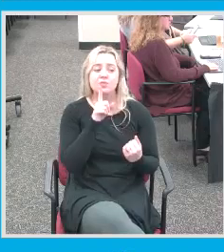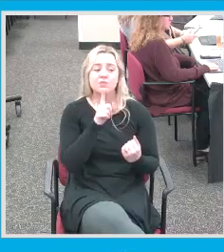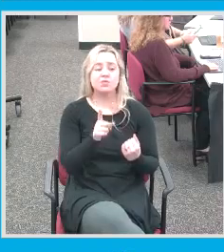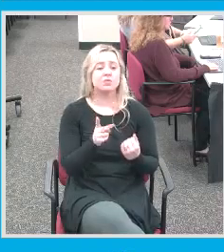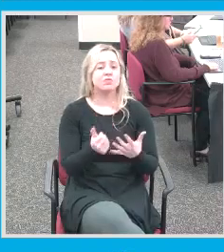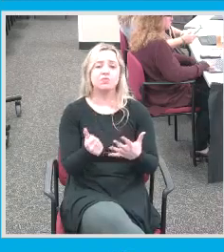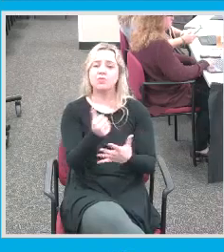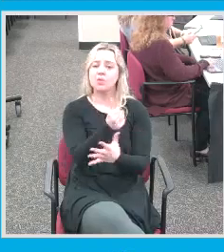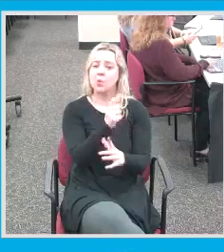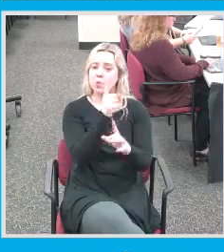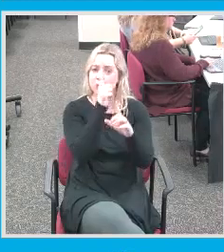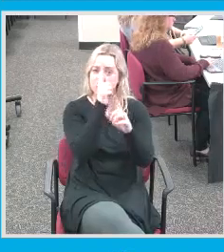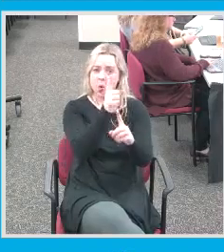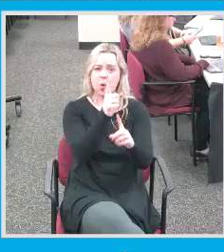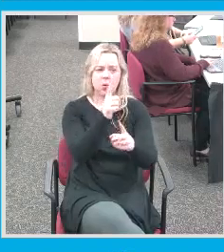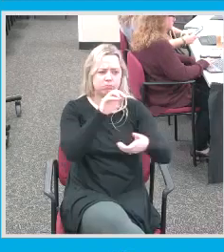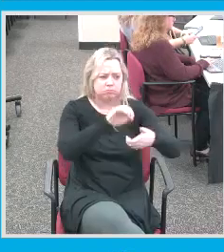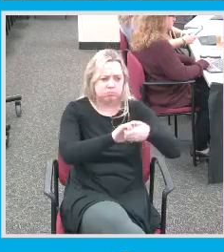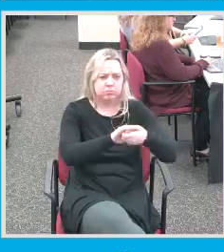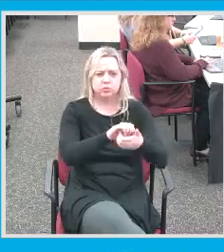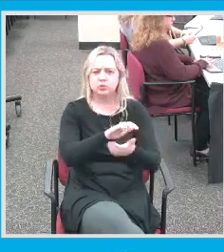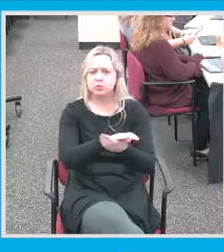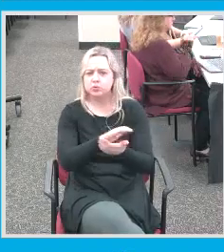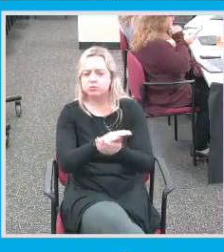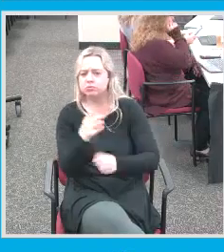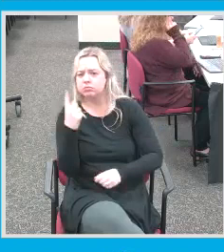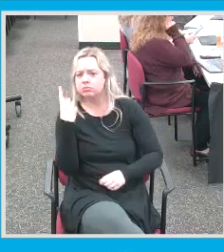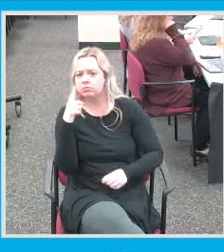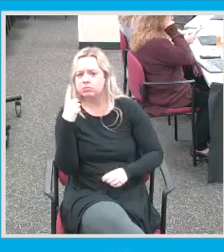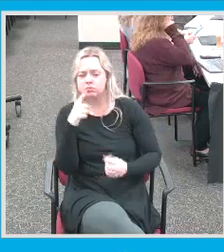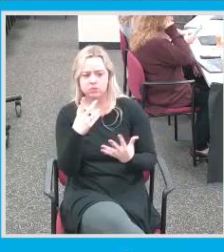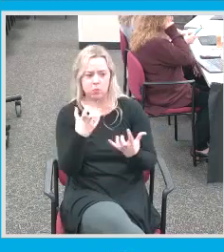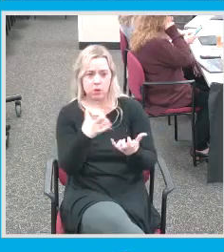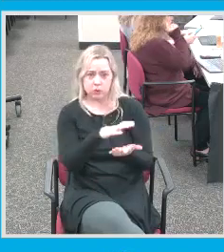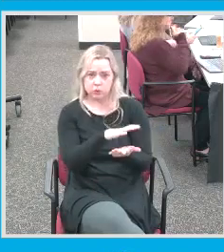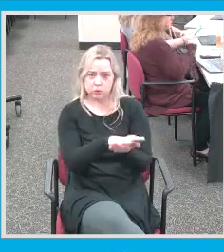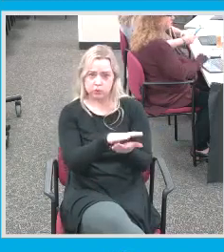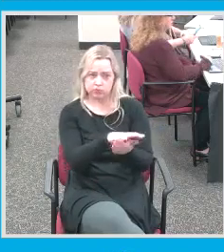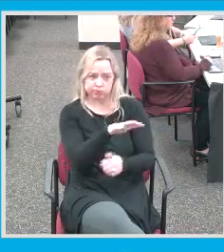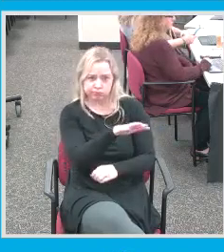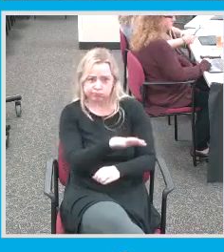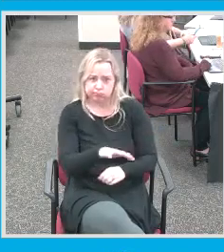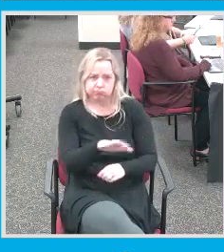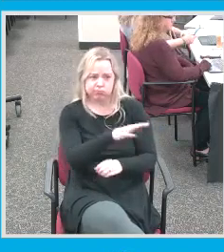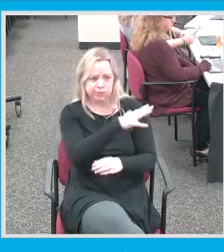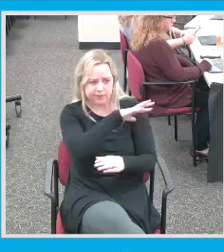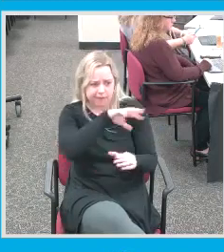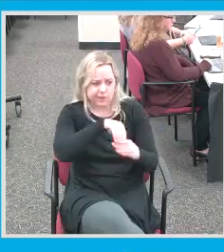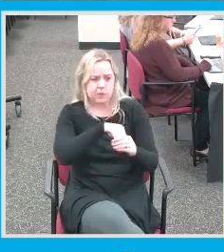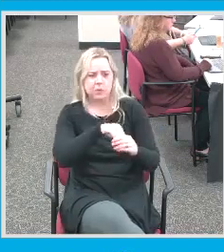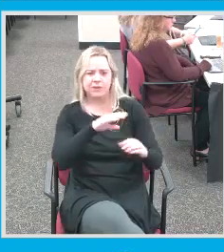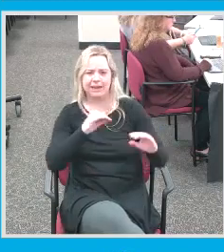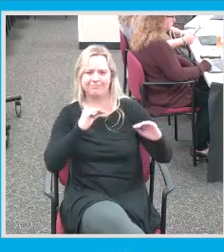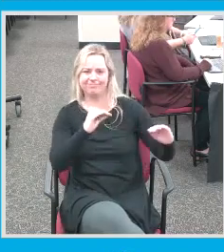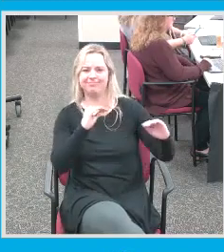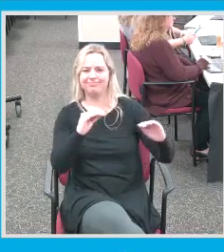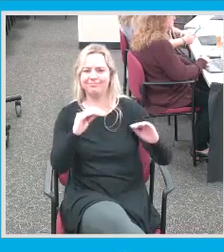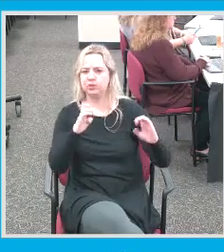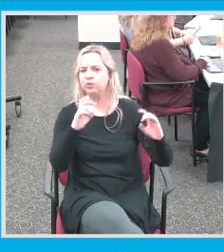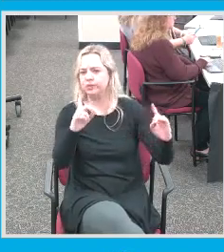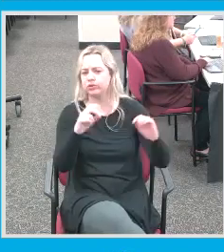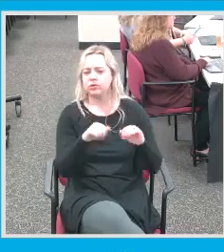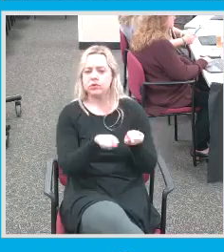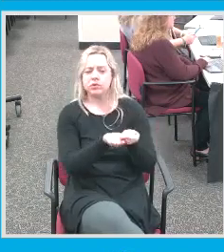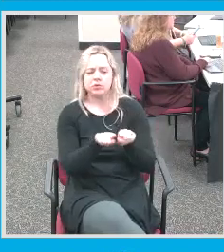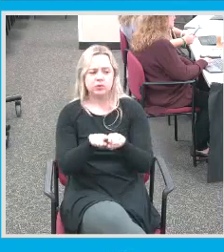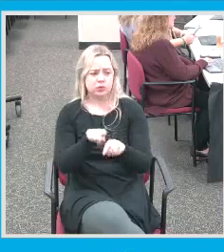goal of working with our schools and our youth is to engage the school community and provide education. We also work with them